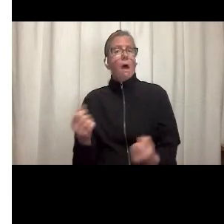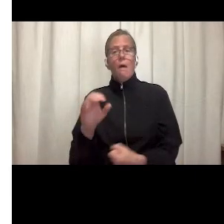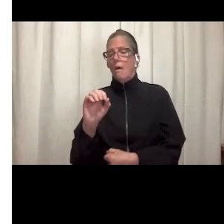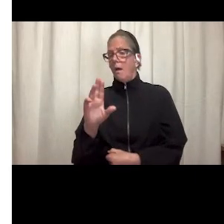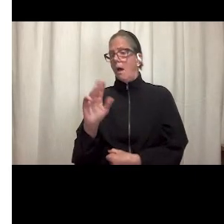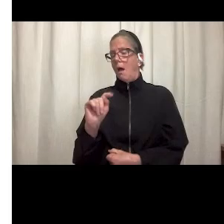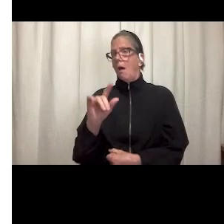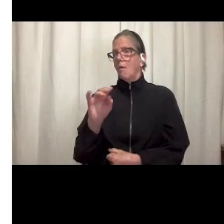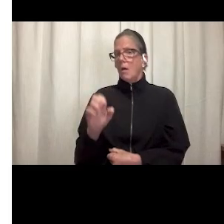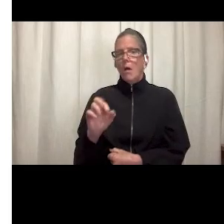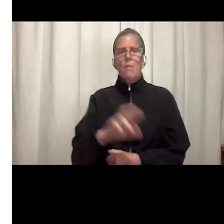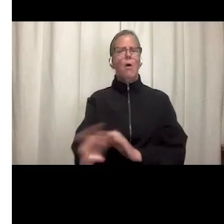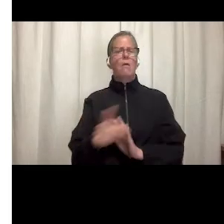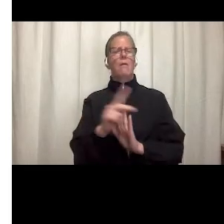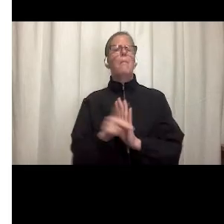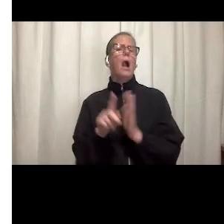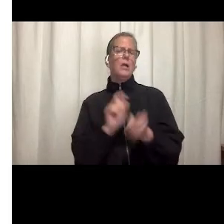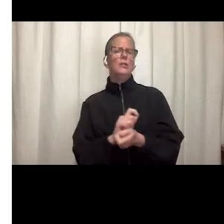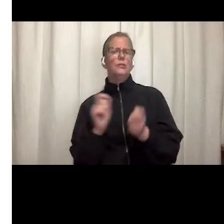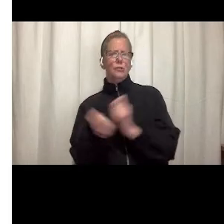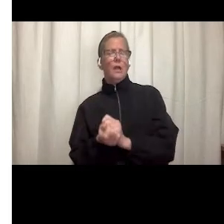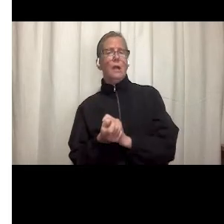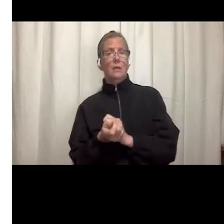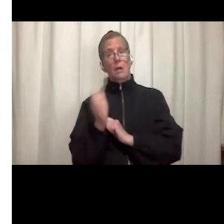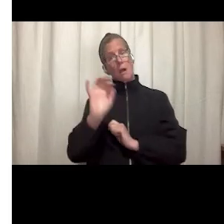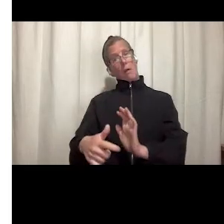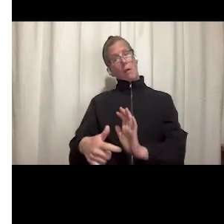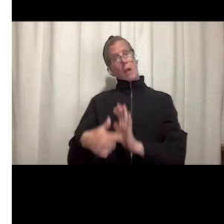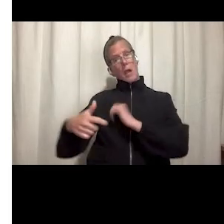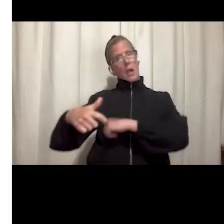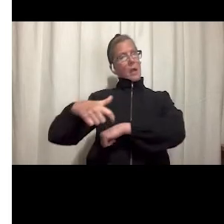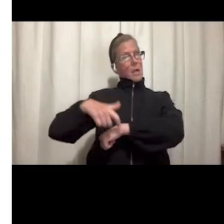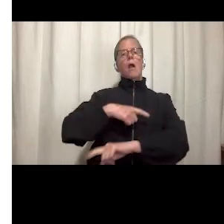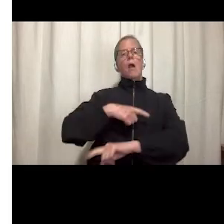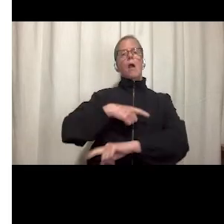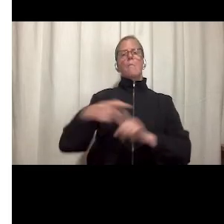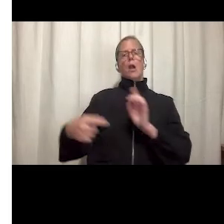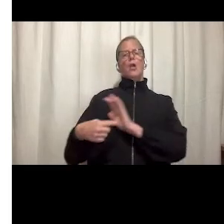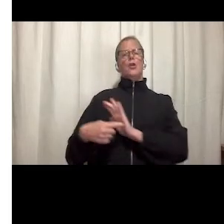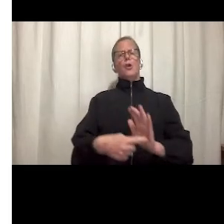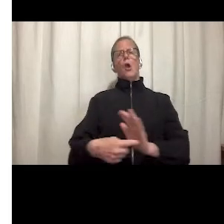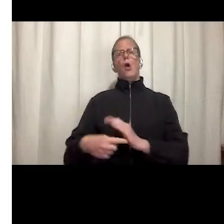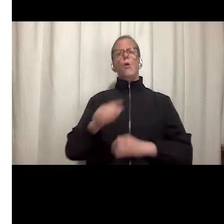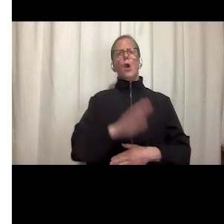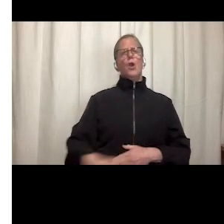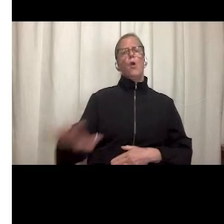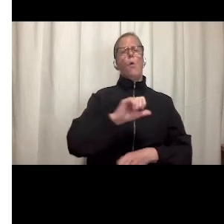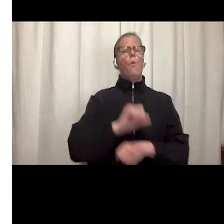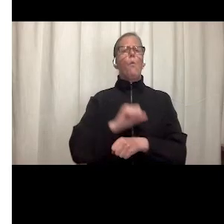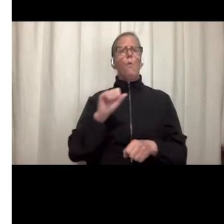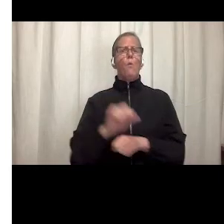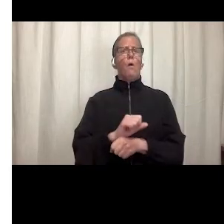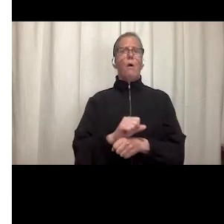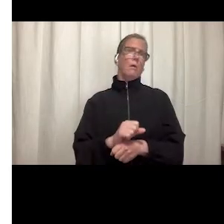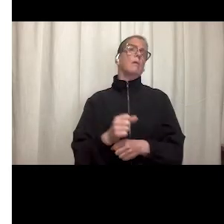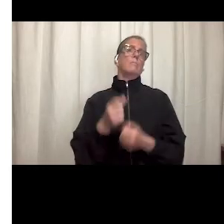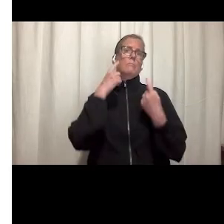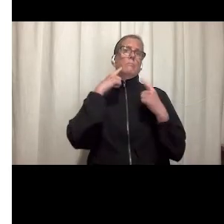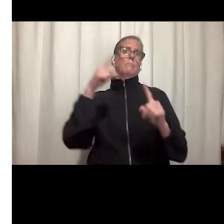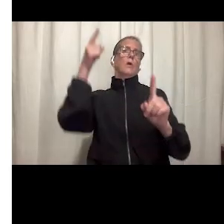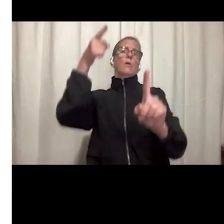time, but they represent the ultimate goals of your work. Together, this flow provides a roadmap